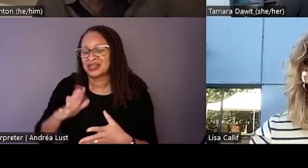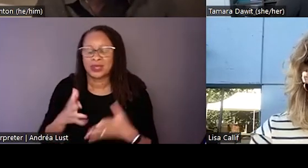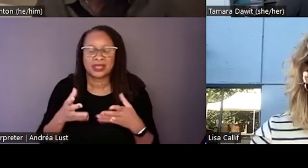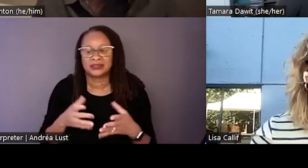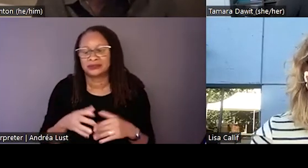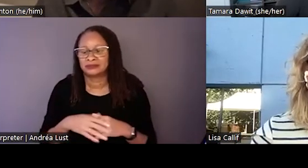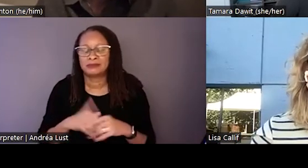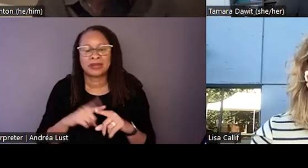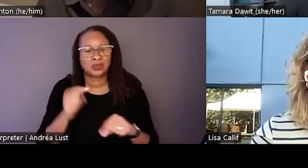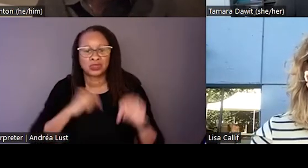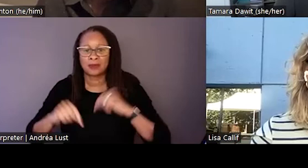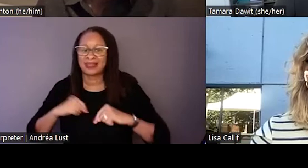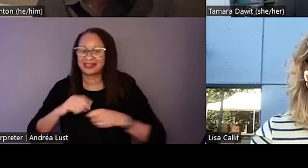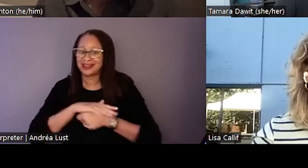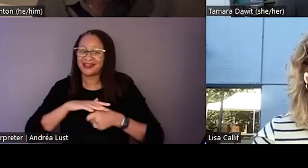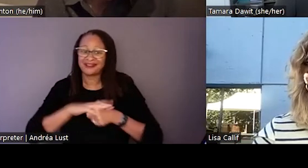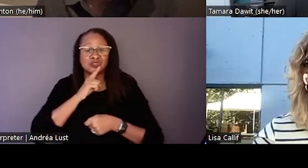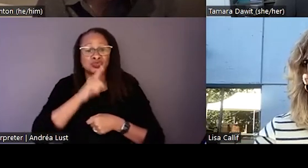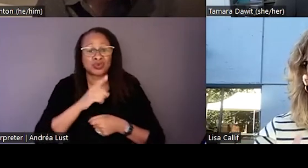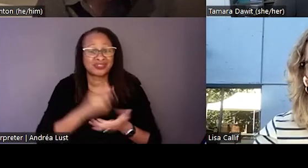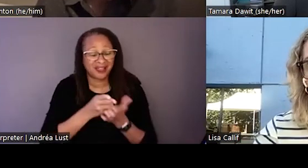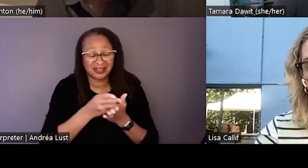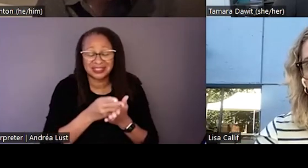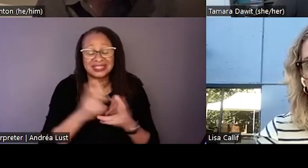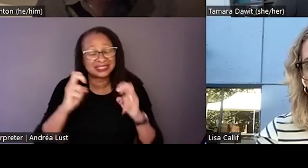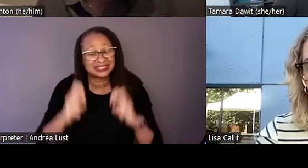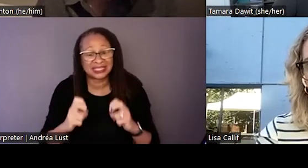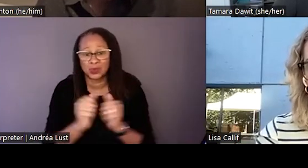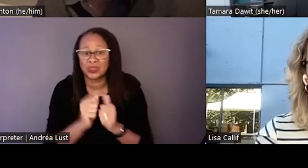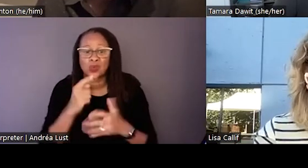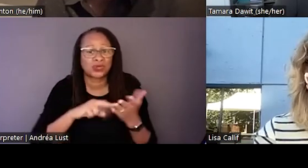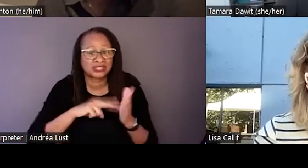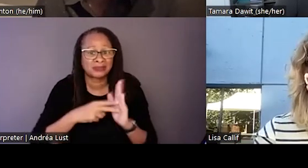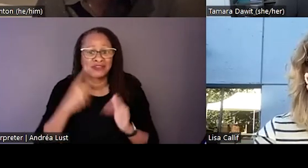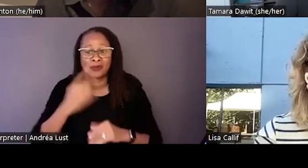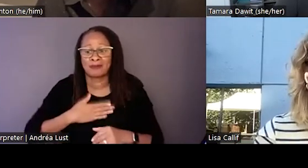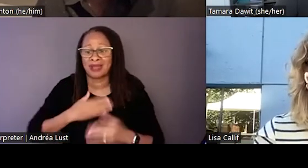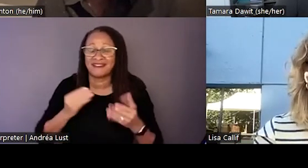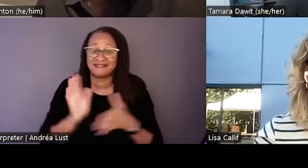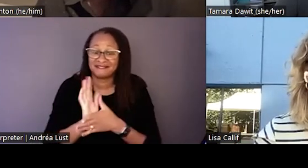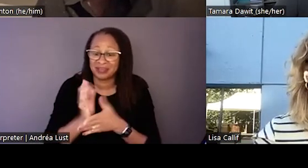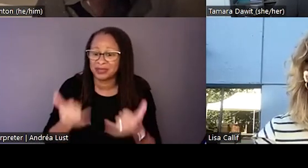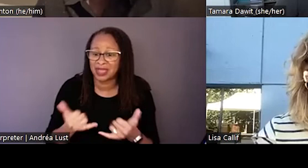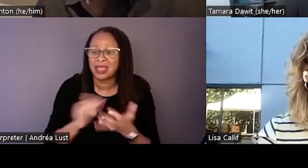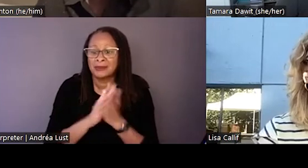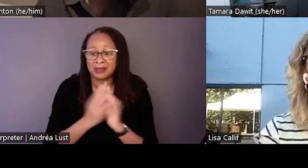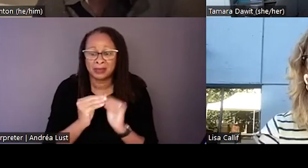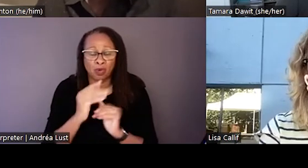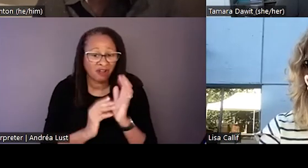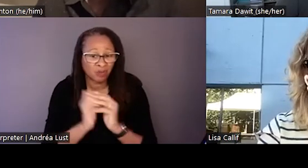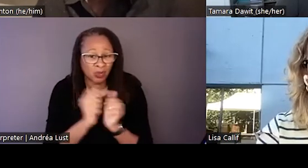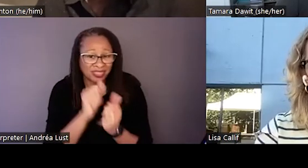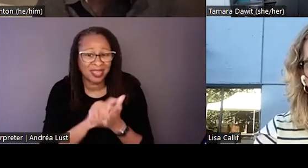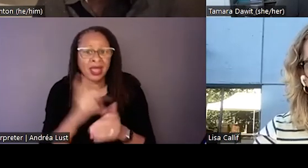go back to that area of truth and just sitting with what does this mean for my film now and getting comfortable with that, maybe looking at a new way